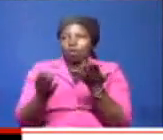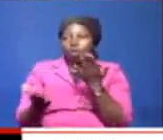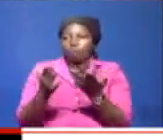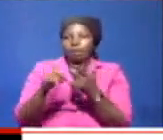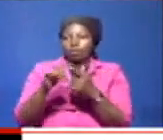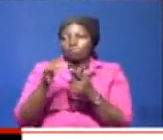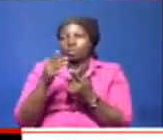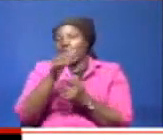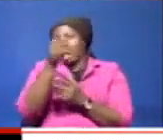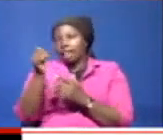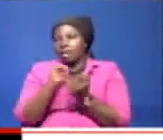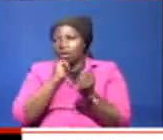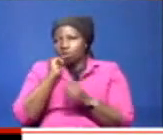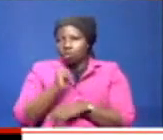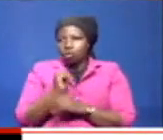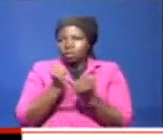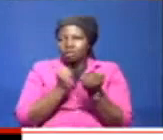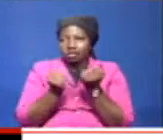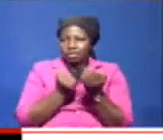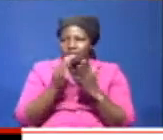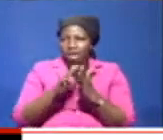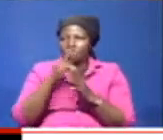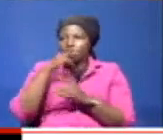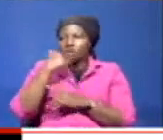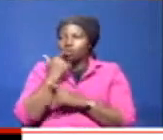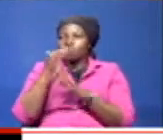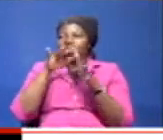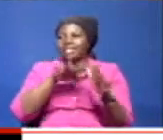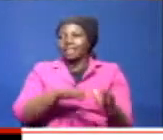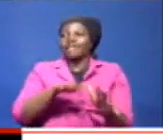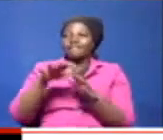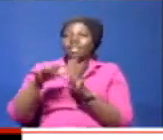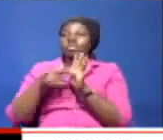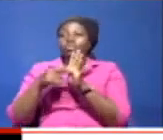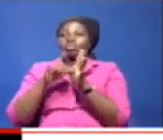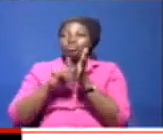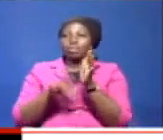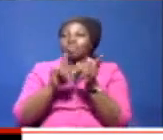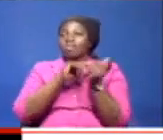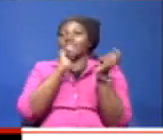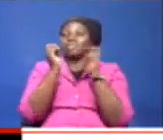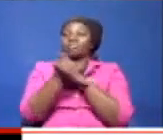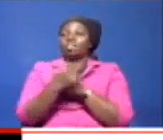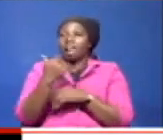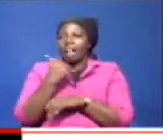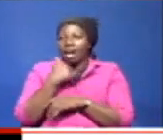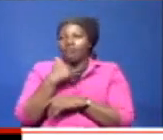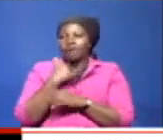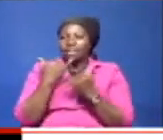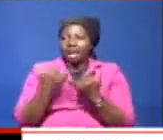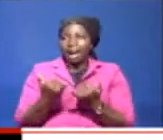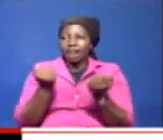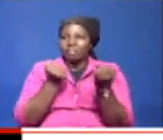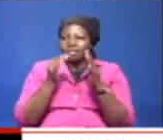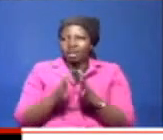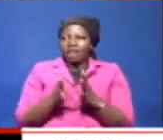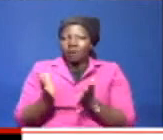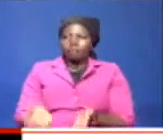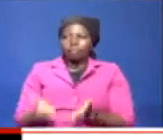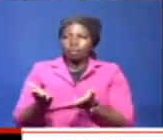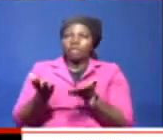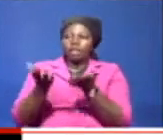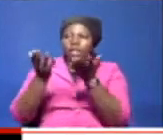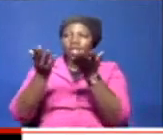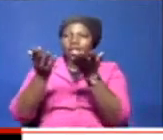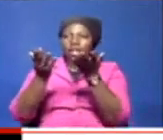think that clip shows there is a transition happening. The younger drivers are coming up and they are relishing these challenges, you know. Driving